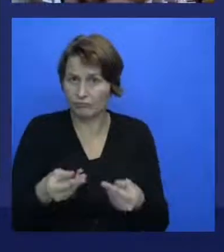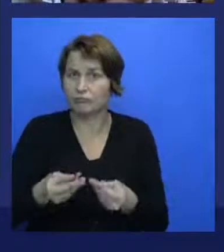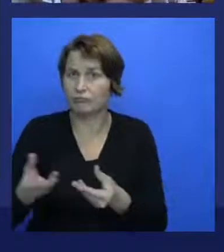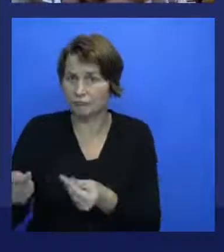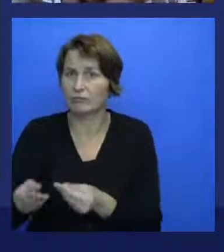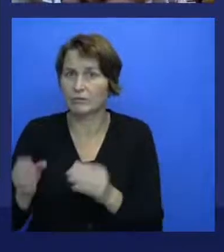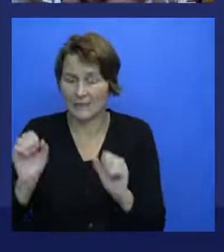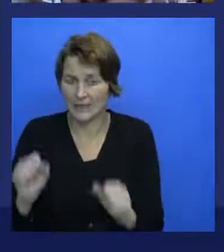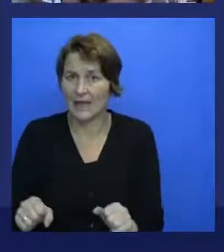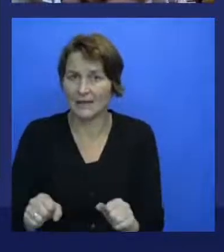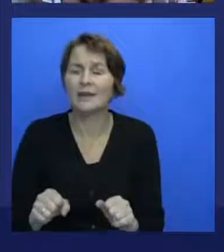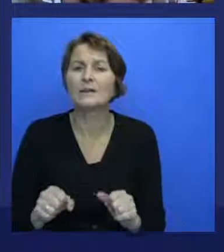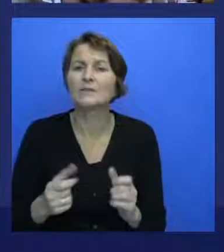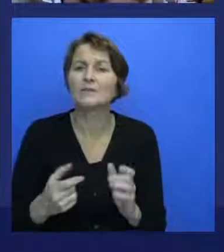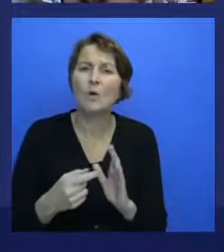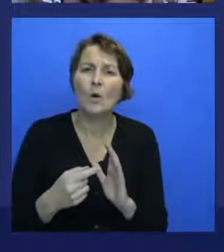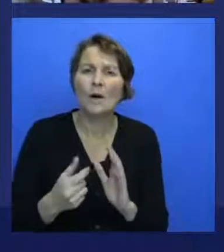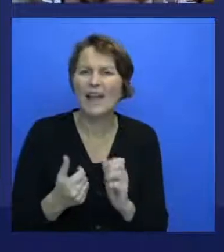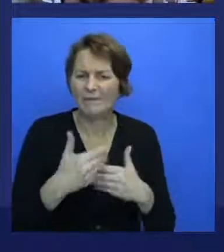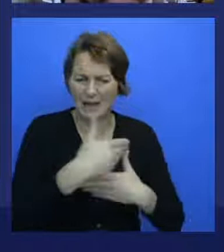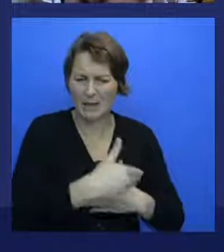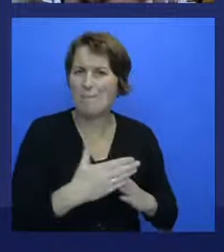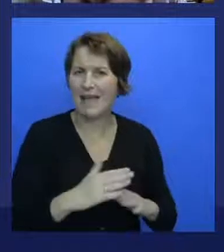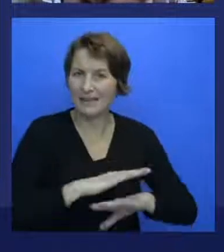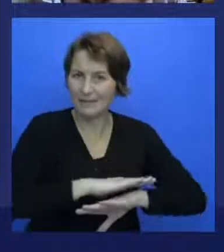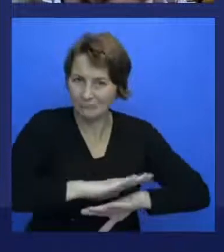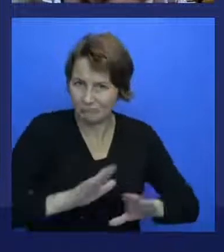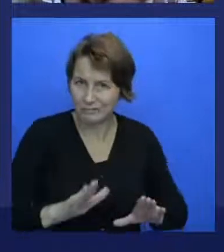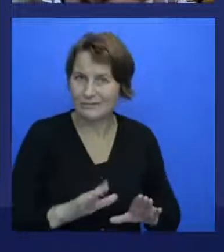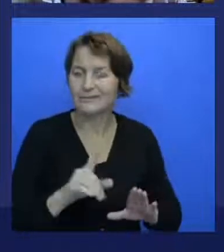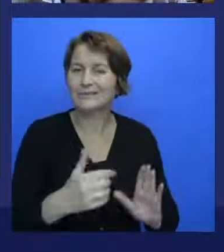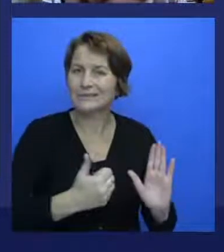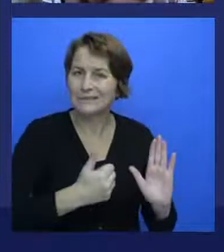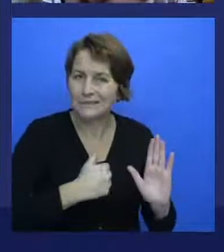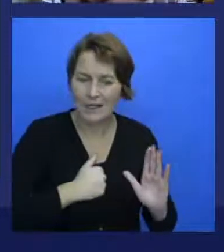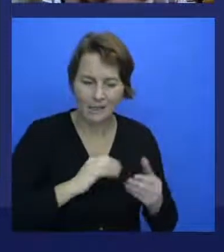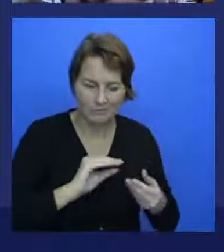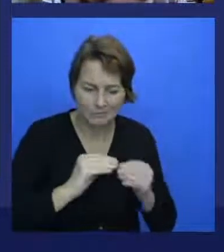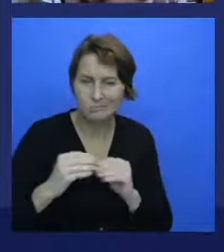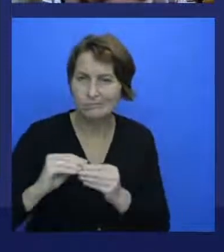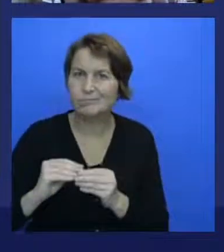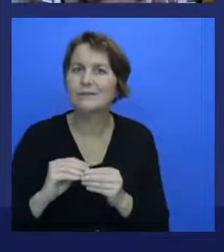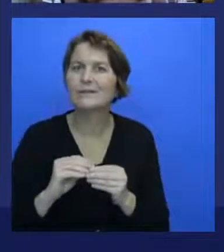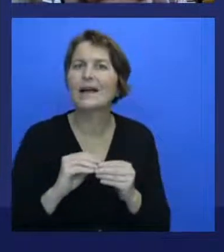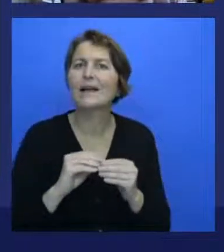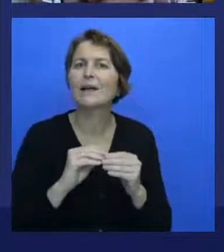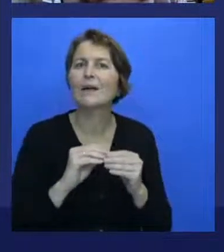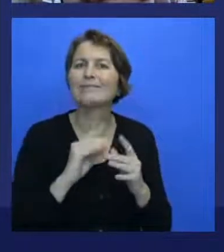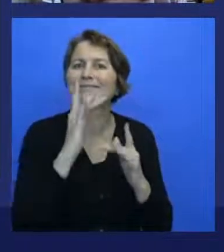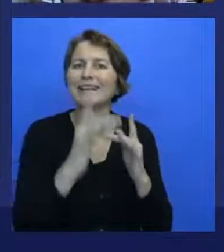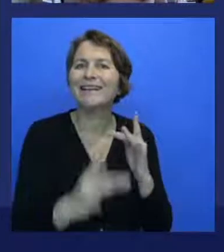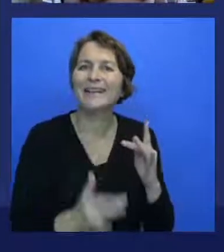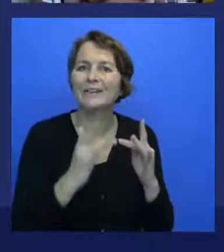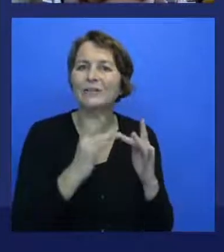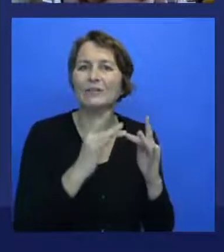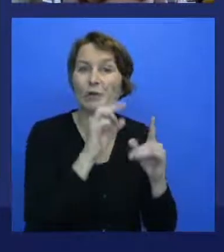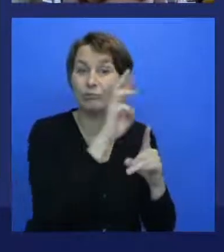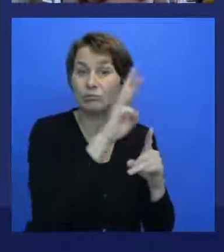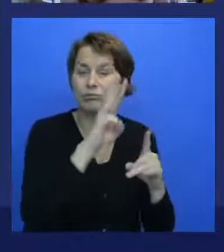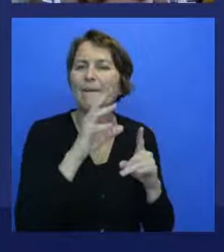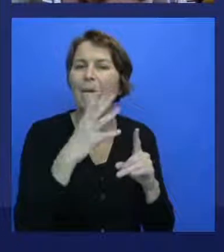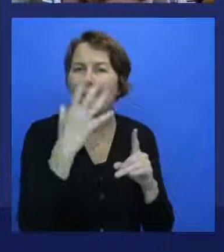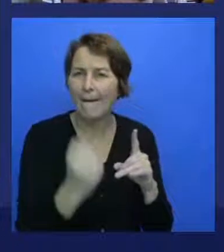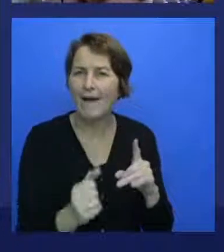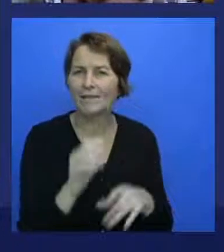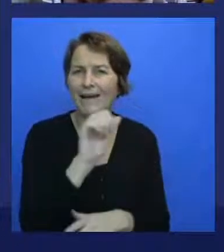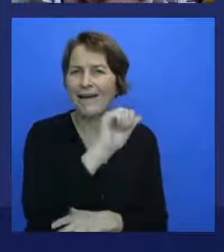App Inside if you are creating your web application using Azure, or other